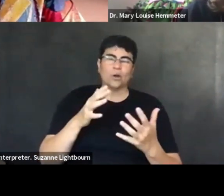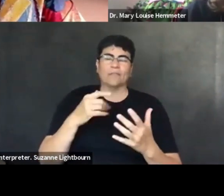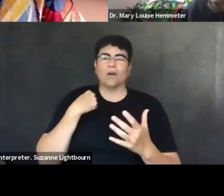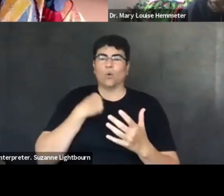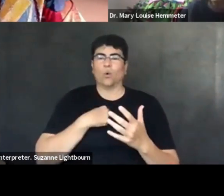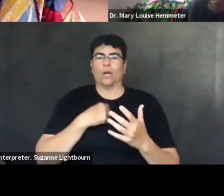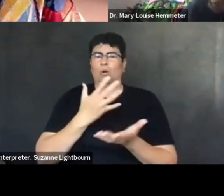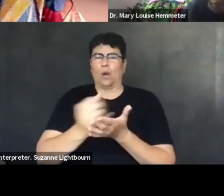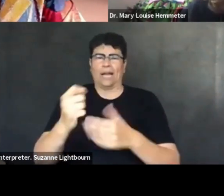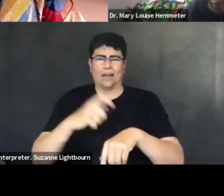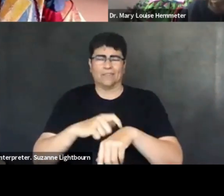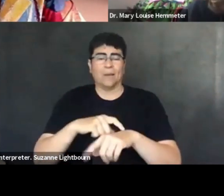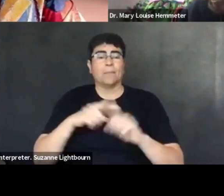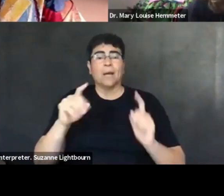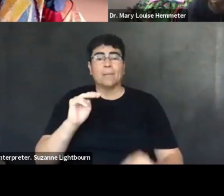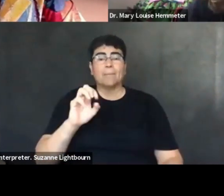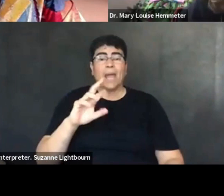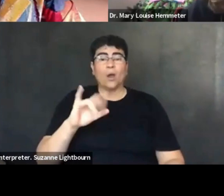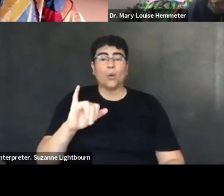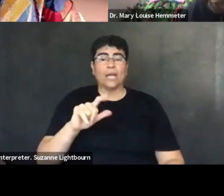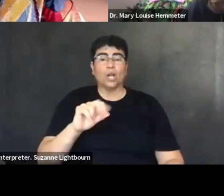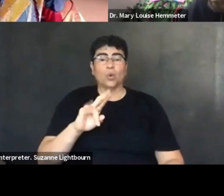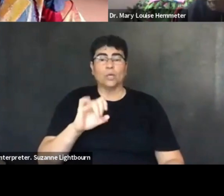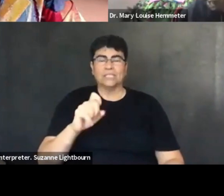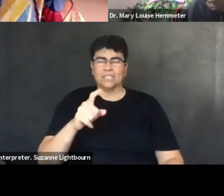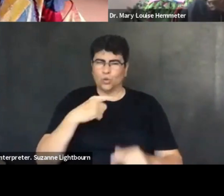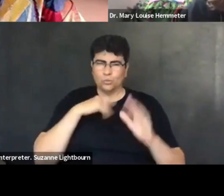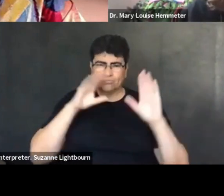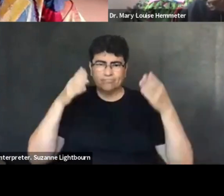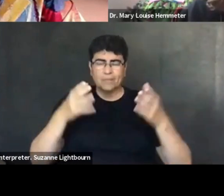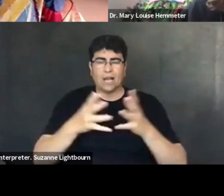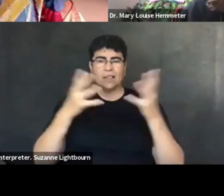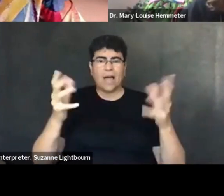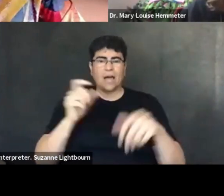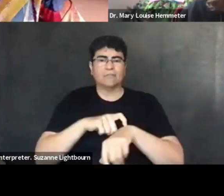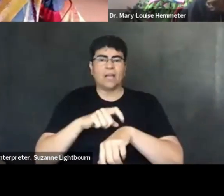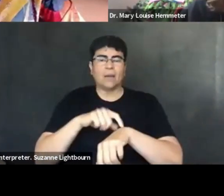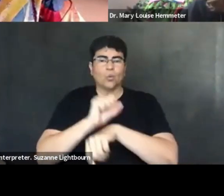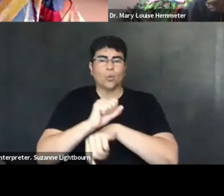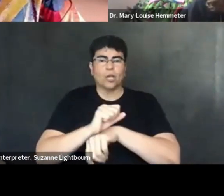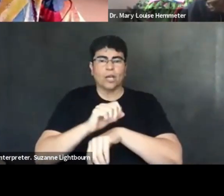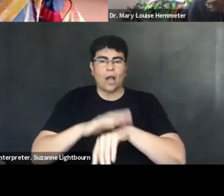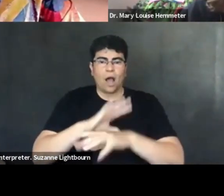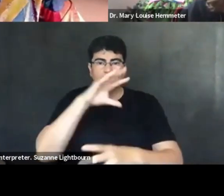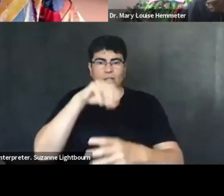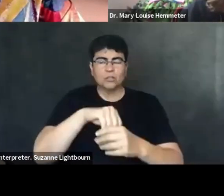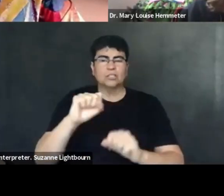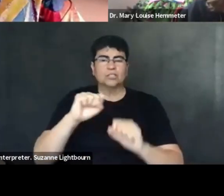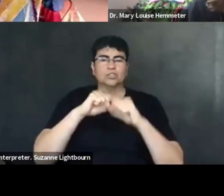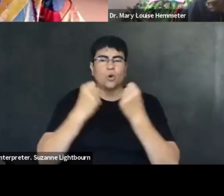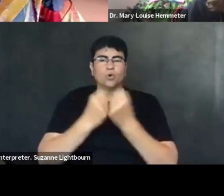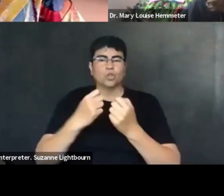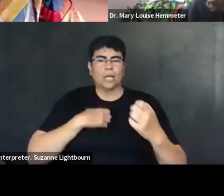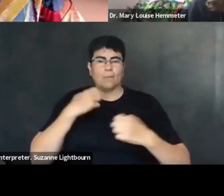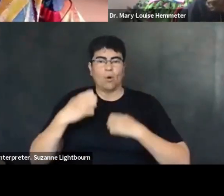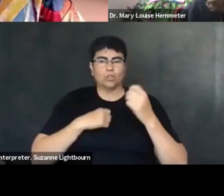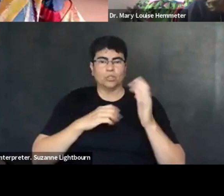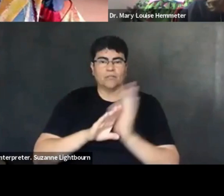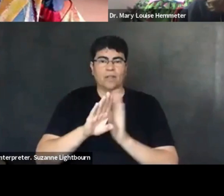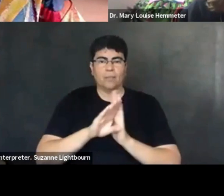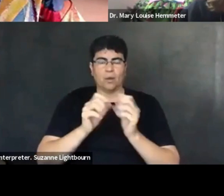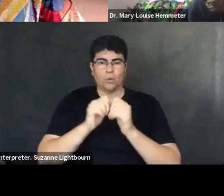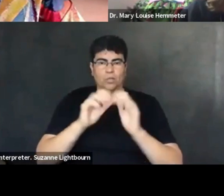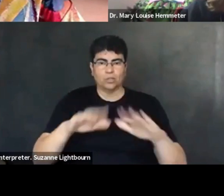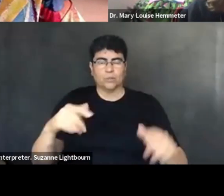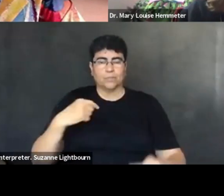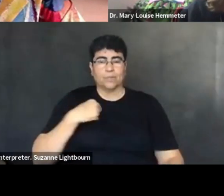running out of time here, but Mary Louise, you've spent a lot of time working on inclusion and social emotional development of children. And